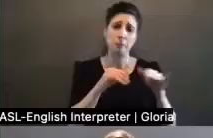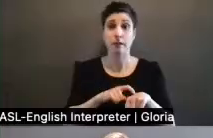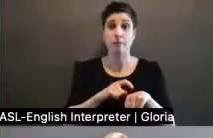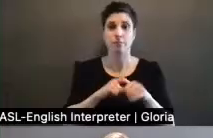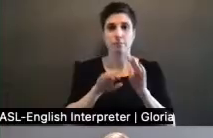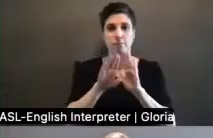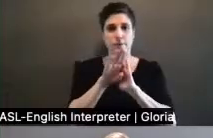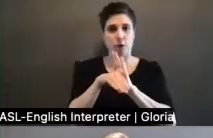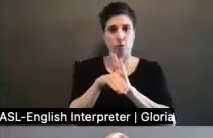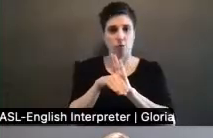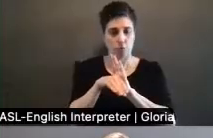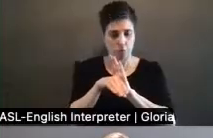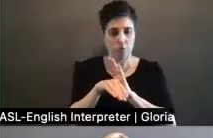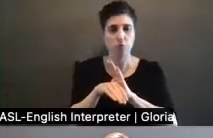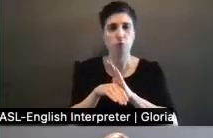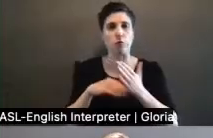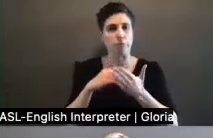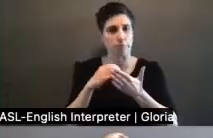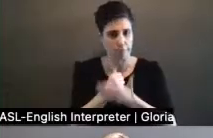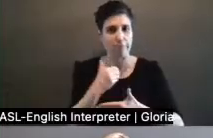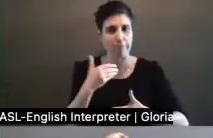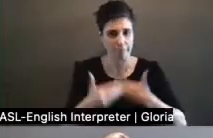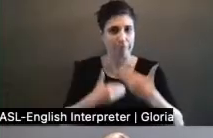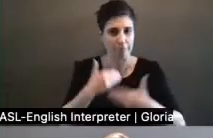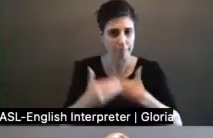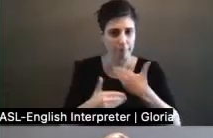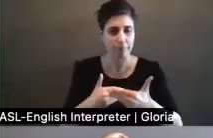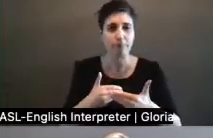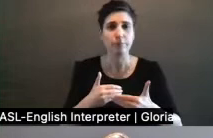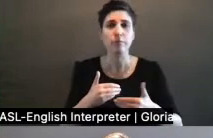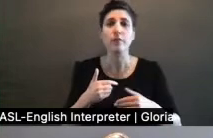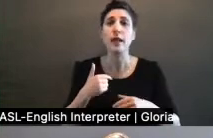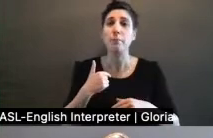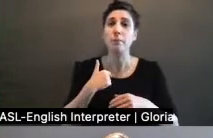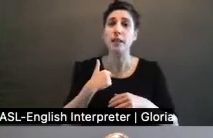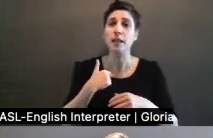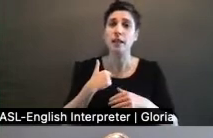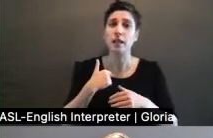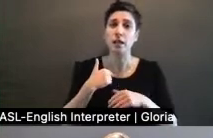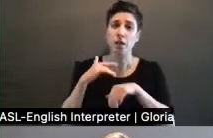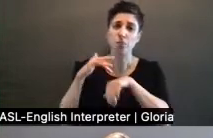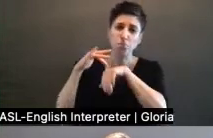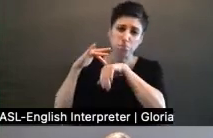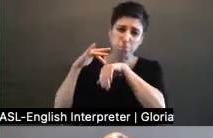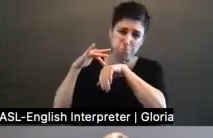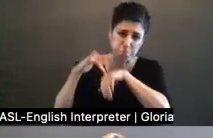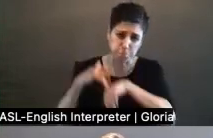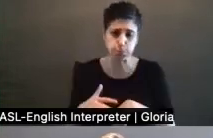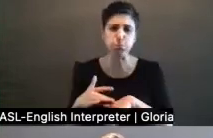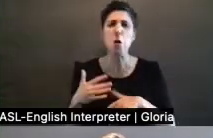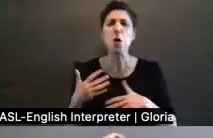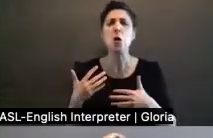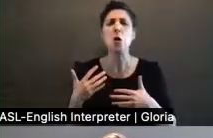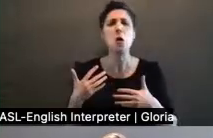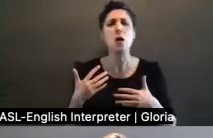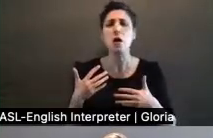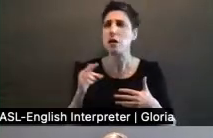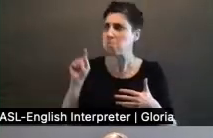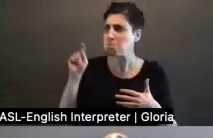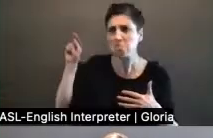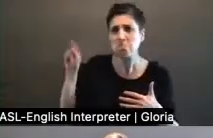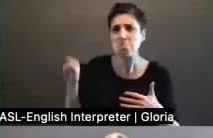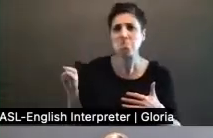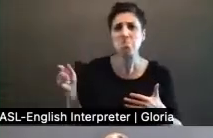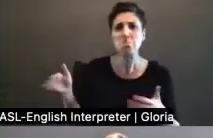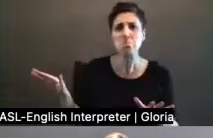to make sure that we use it well. So I did not cover too much in terms of the tools and resources that we are discussing. During the session, we